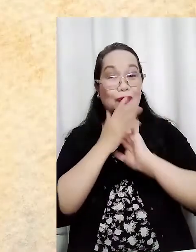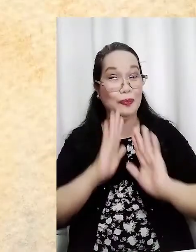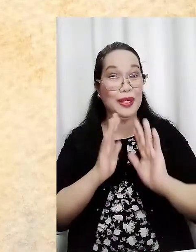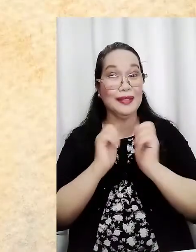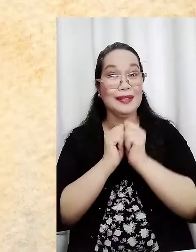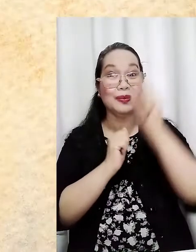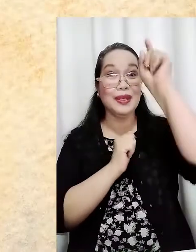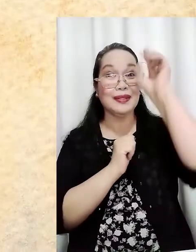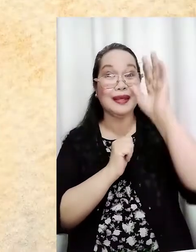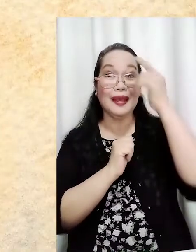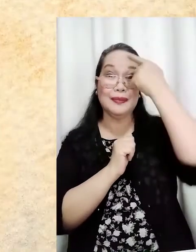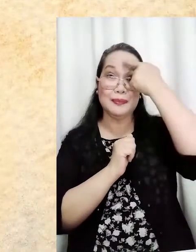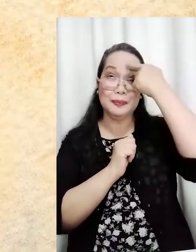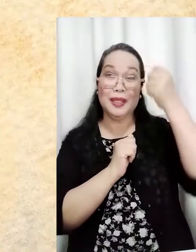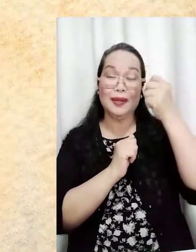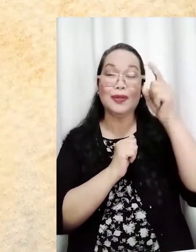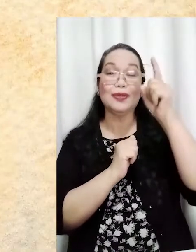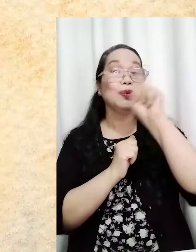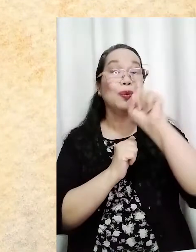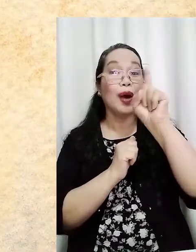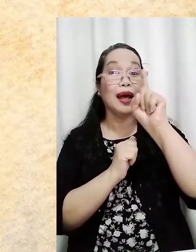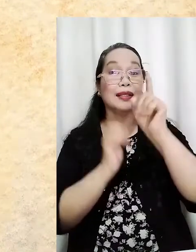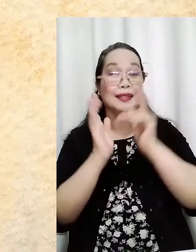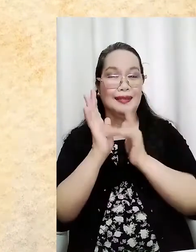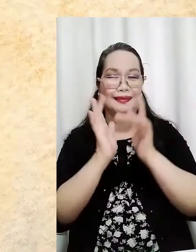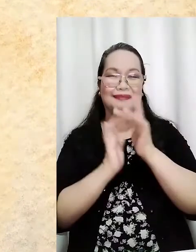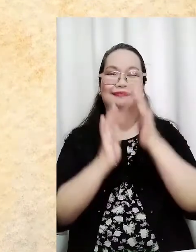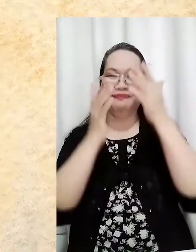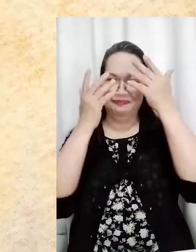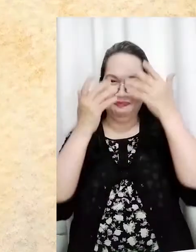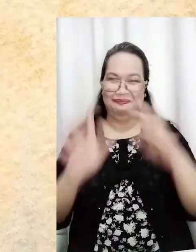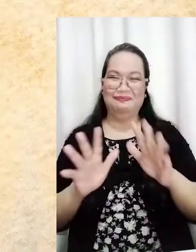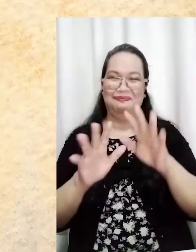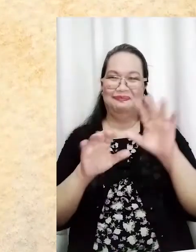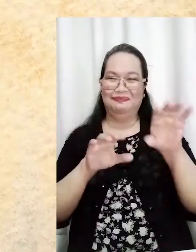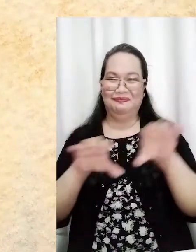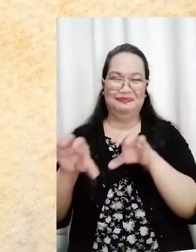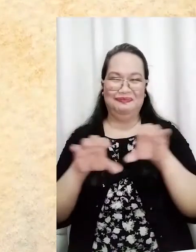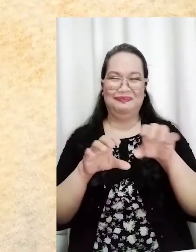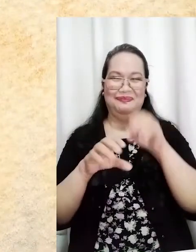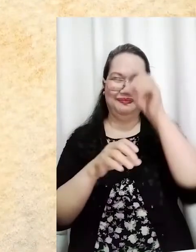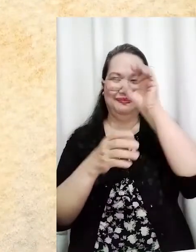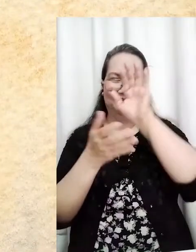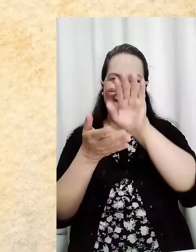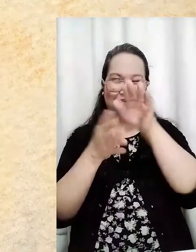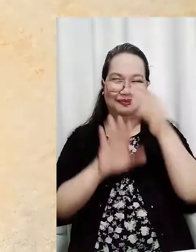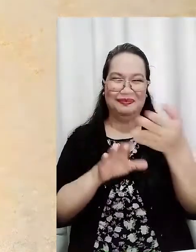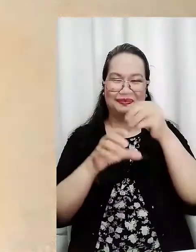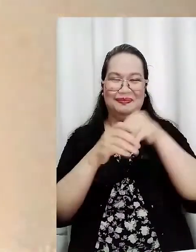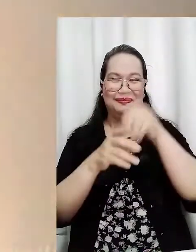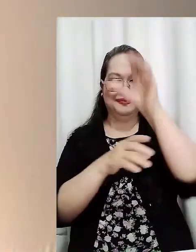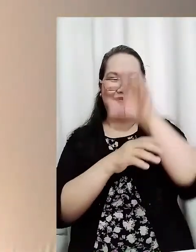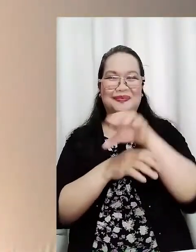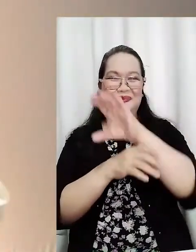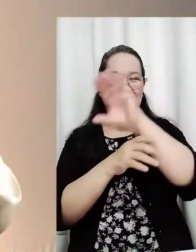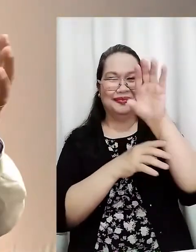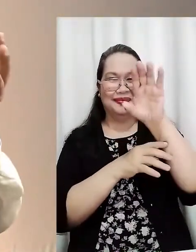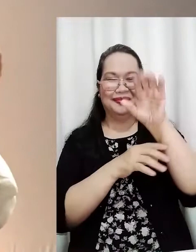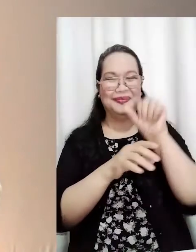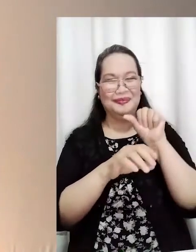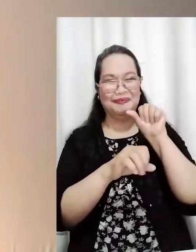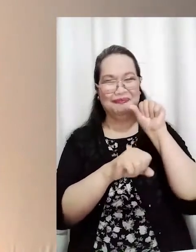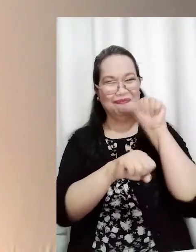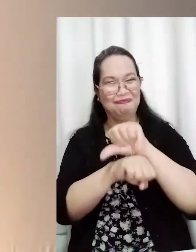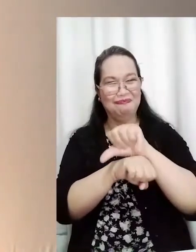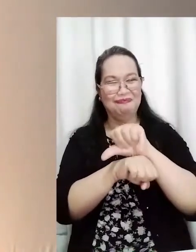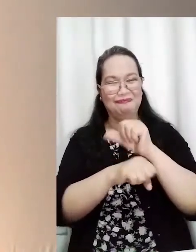what Jesus Christ our Lord has done for us. He conquers the inner struggle,